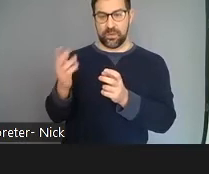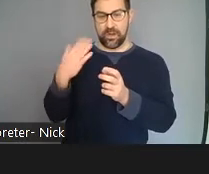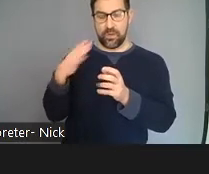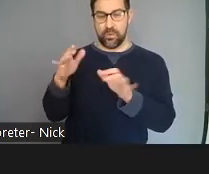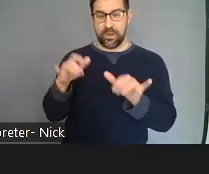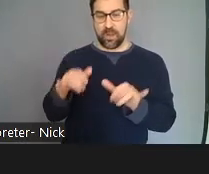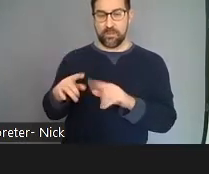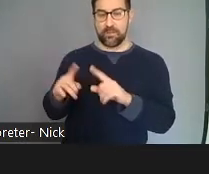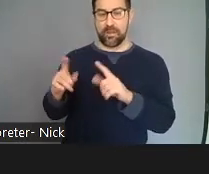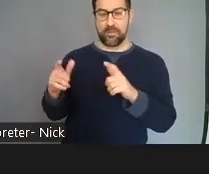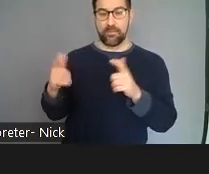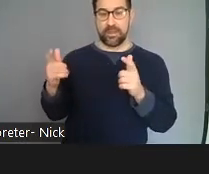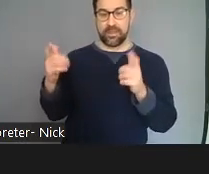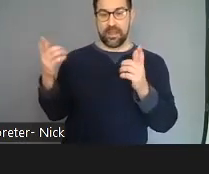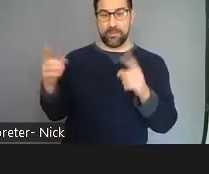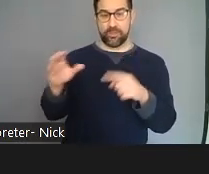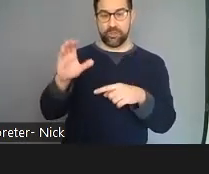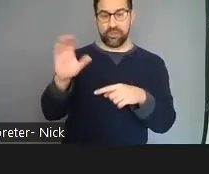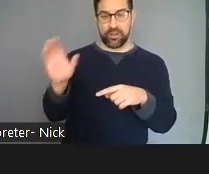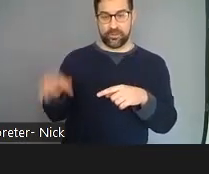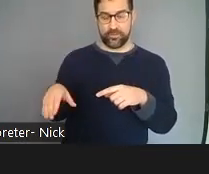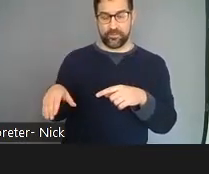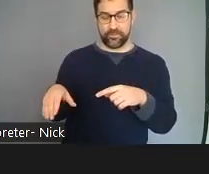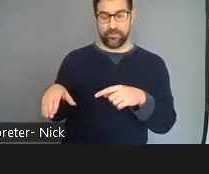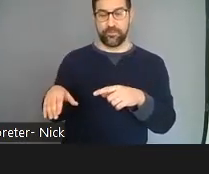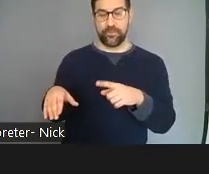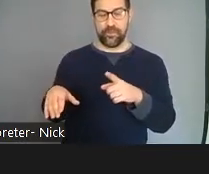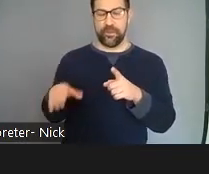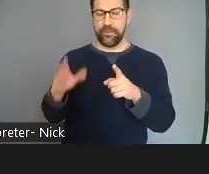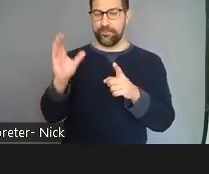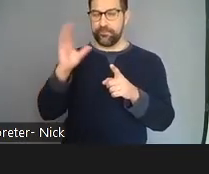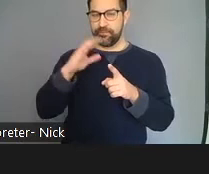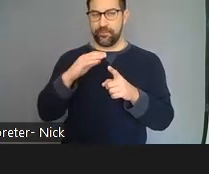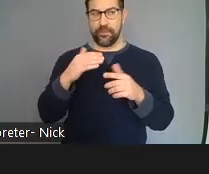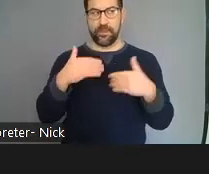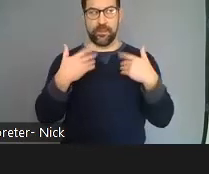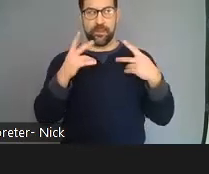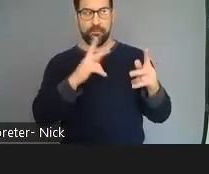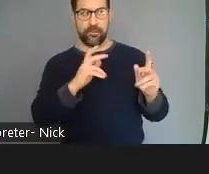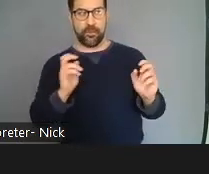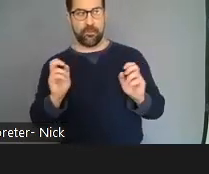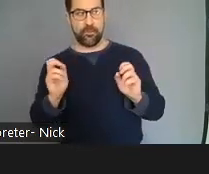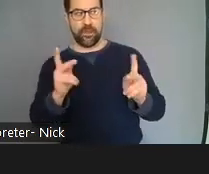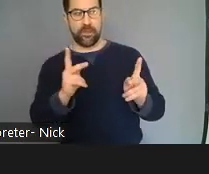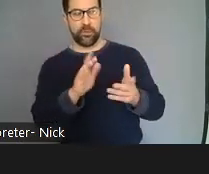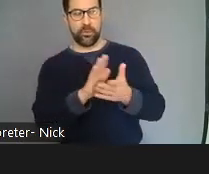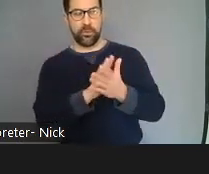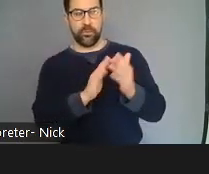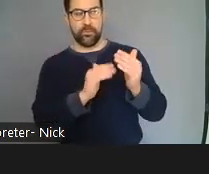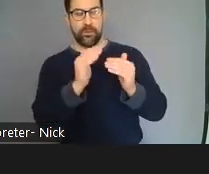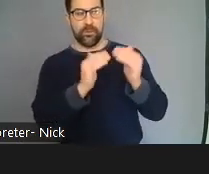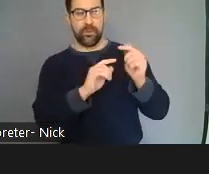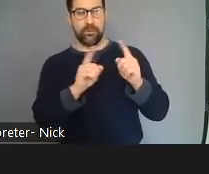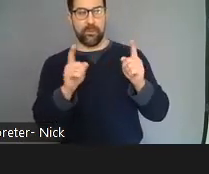common thing, but like a huge thing in Chicago. And it's weird because you have young people returning back to the school building, right? But you